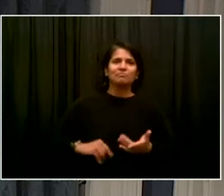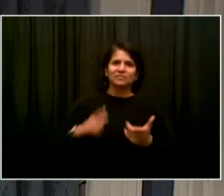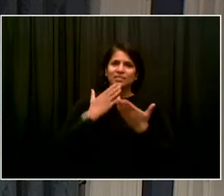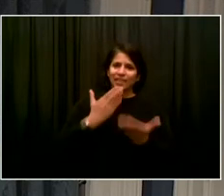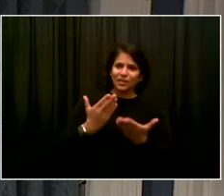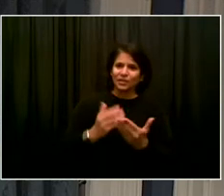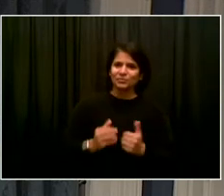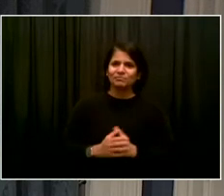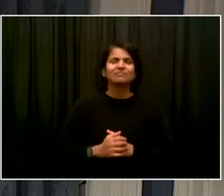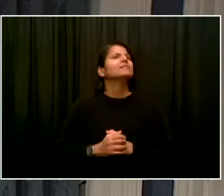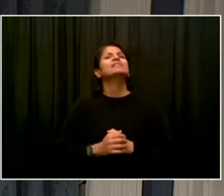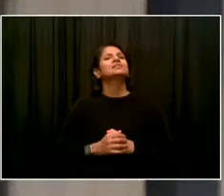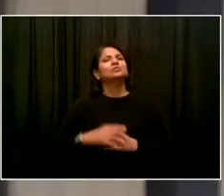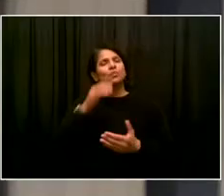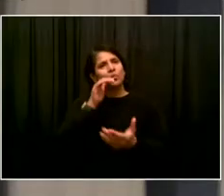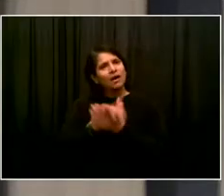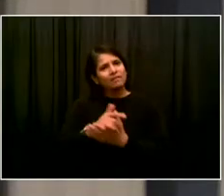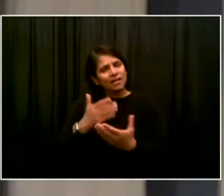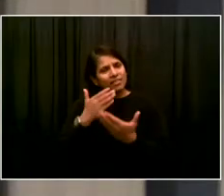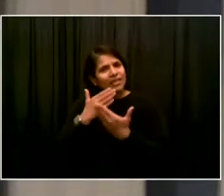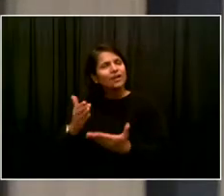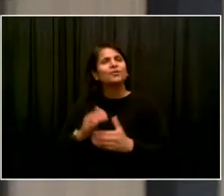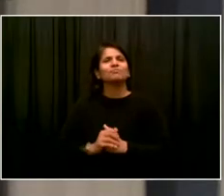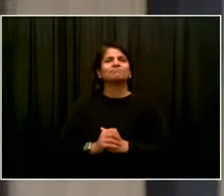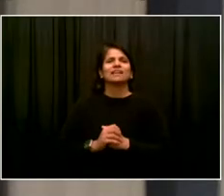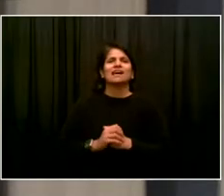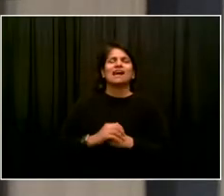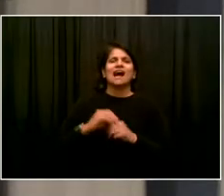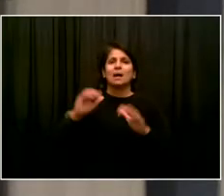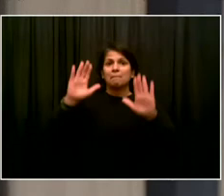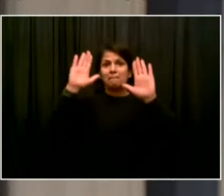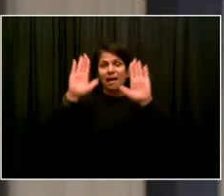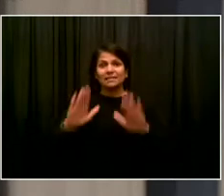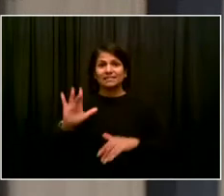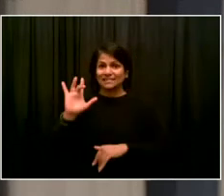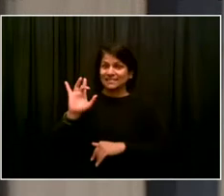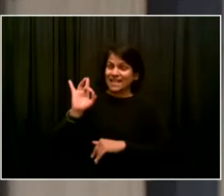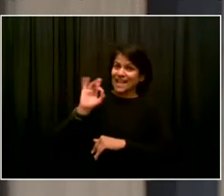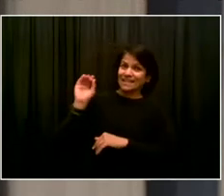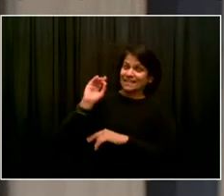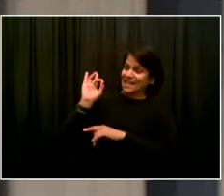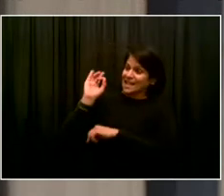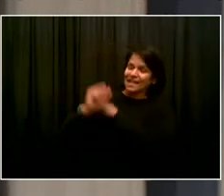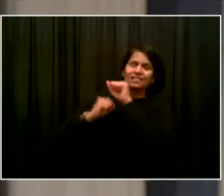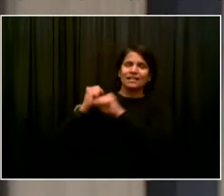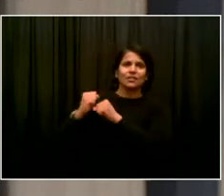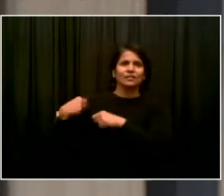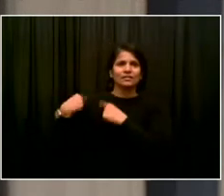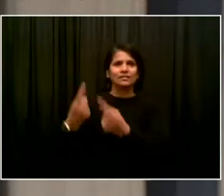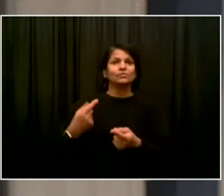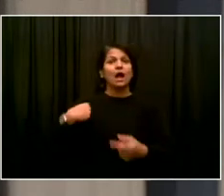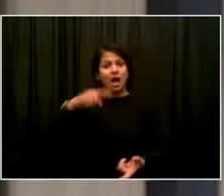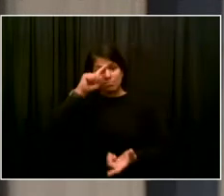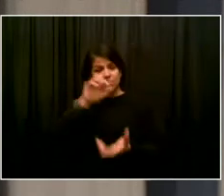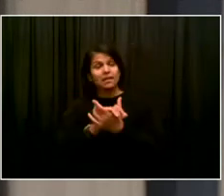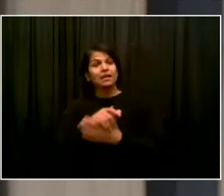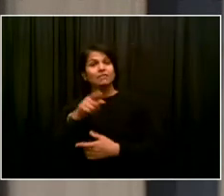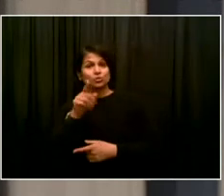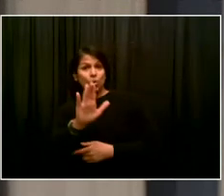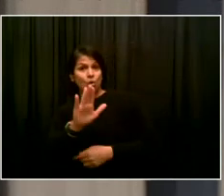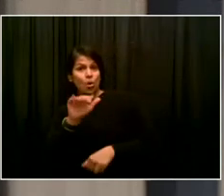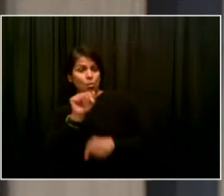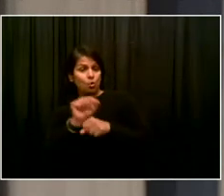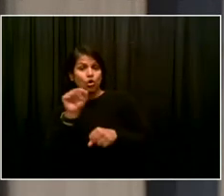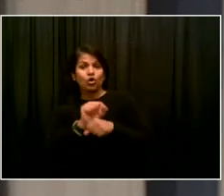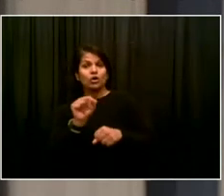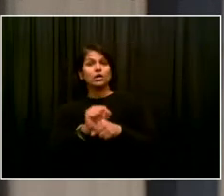accomplishments of the past 8 years. And I do believe that the reforms and the initiatives that of your tenure, it will benefit